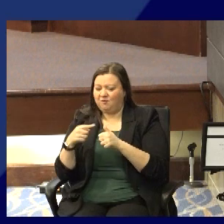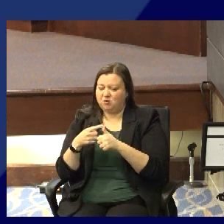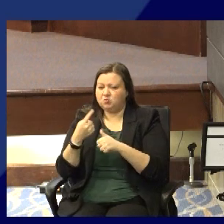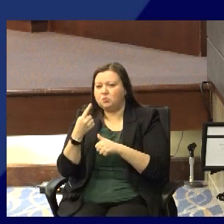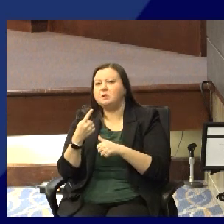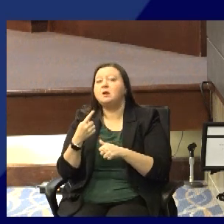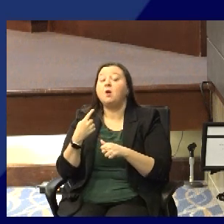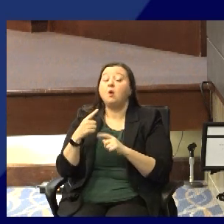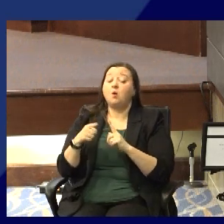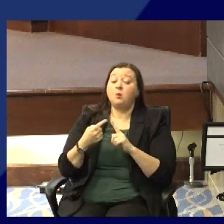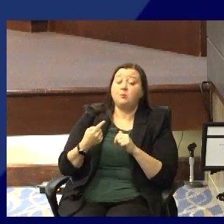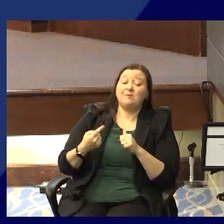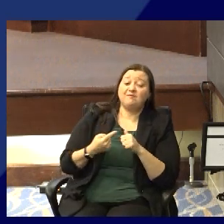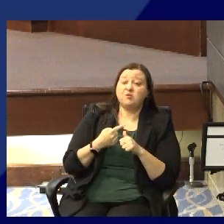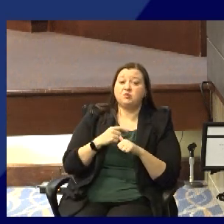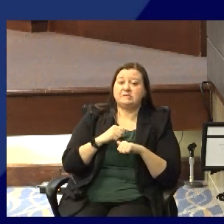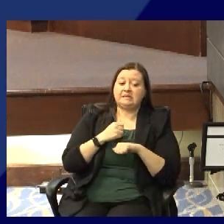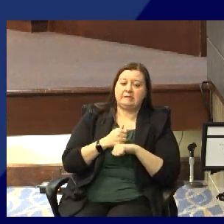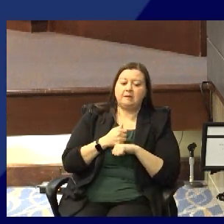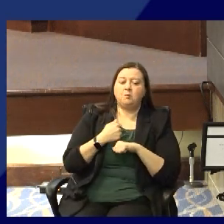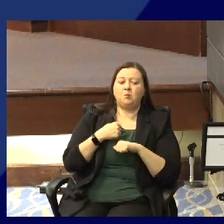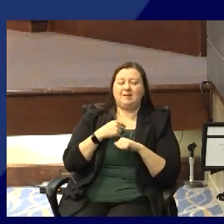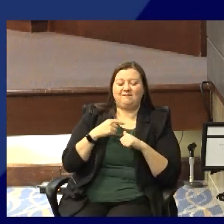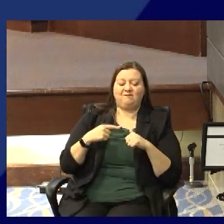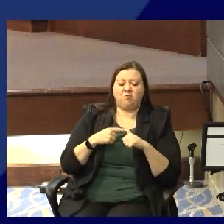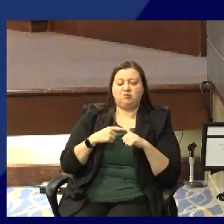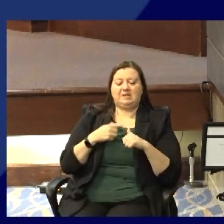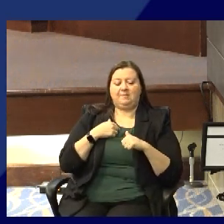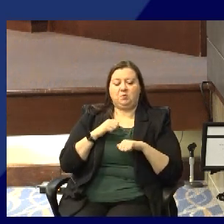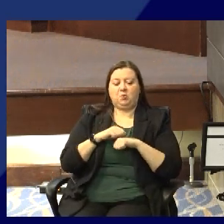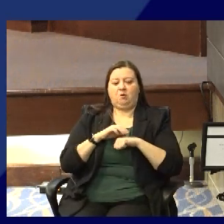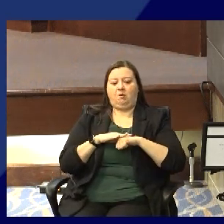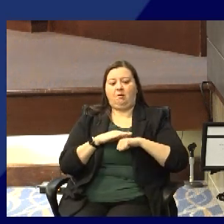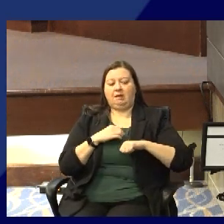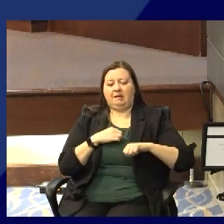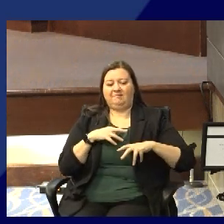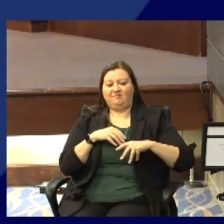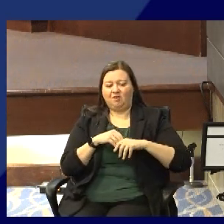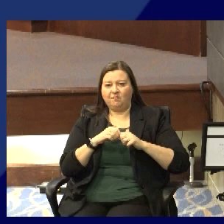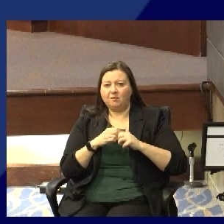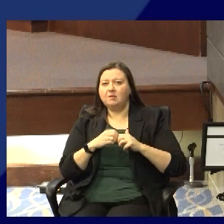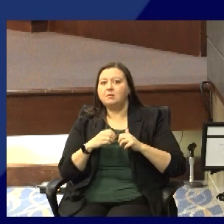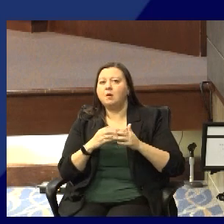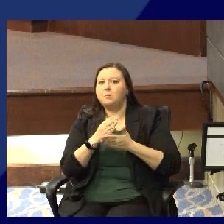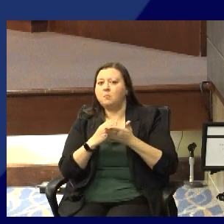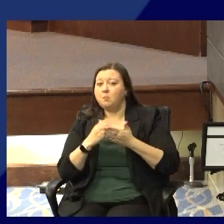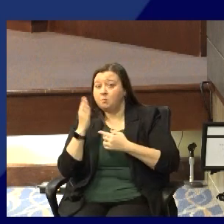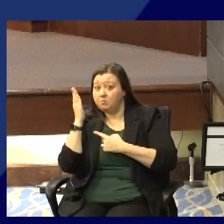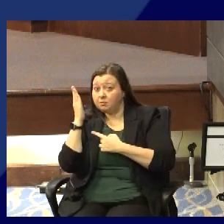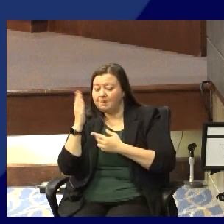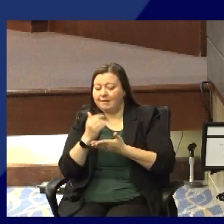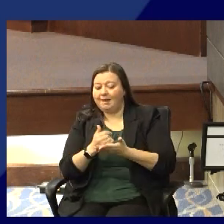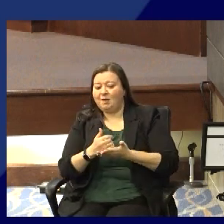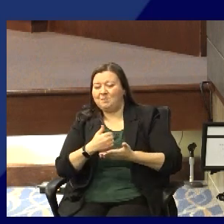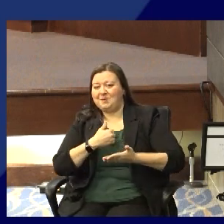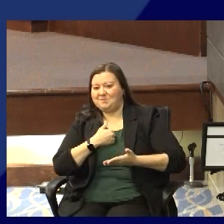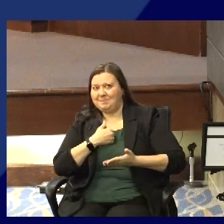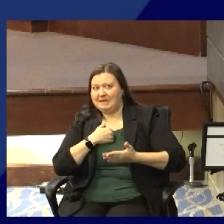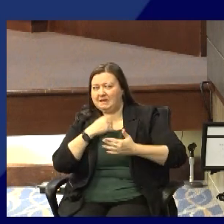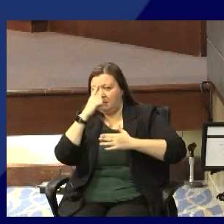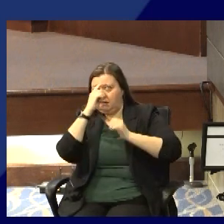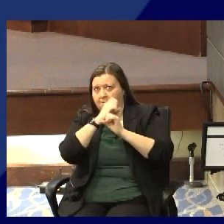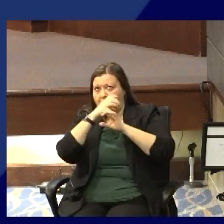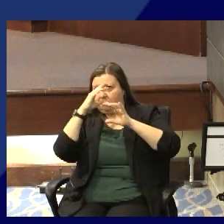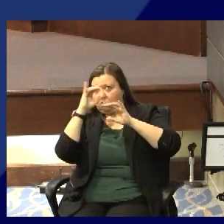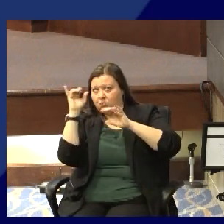the first municipal management district that I would have been working on. And so part of this presentation is to help me get it in my head. And